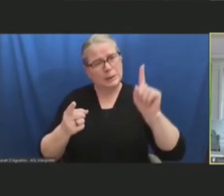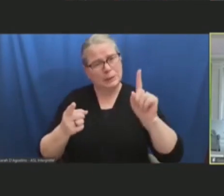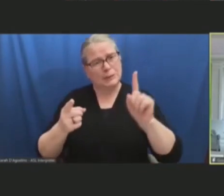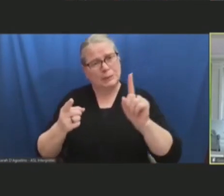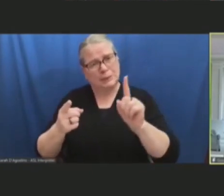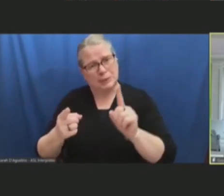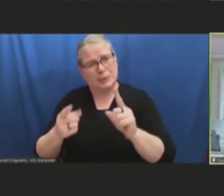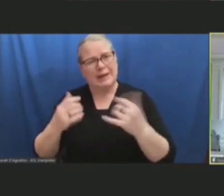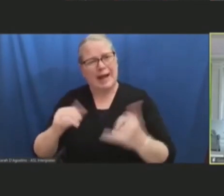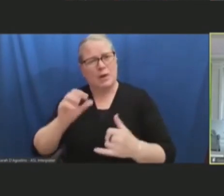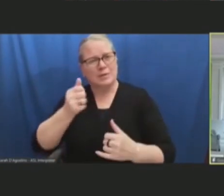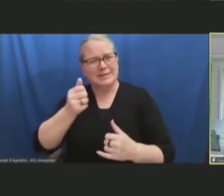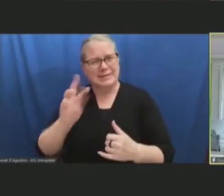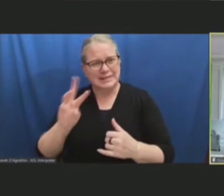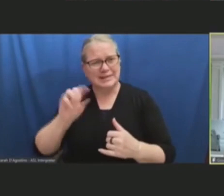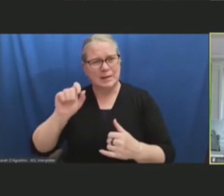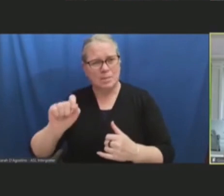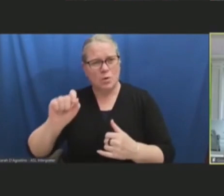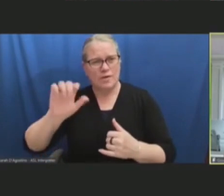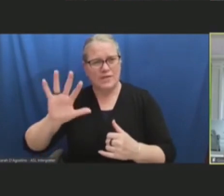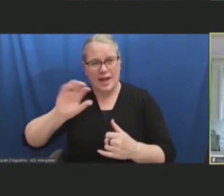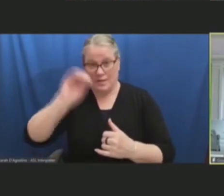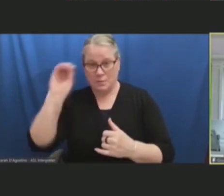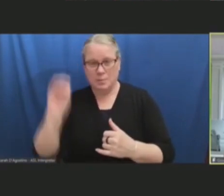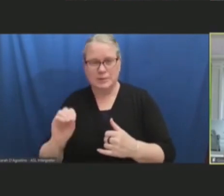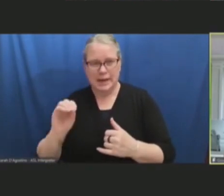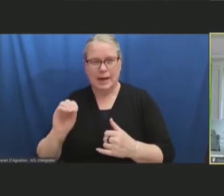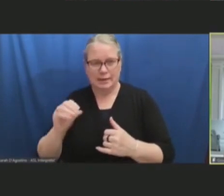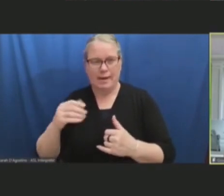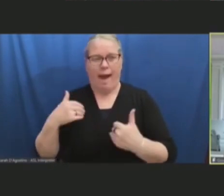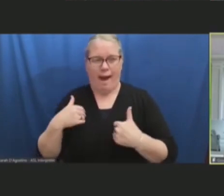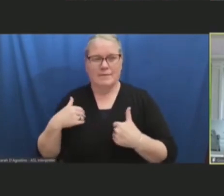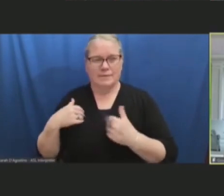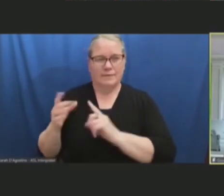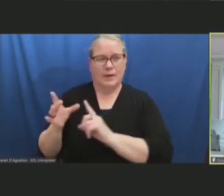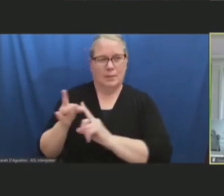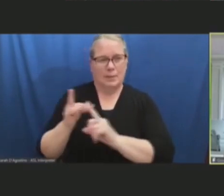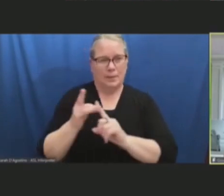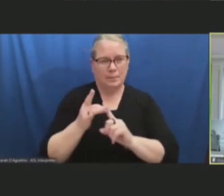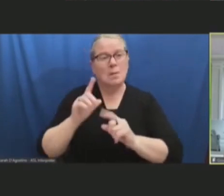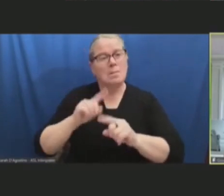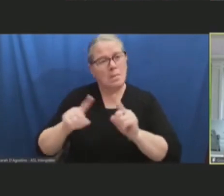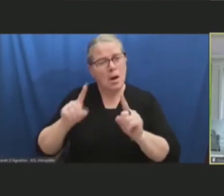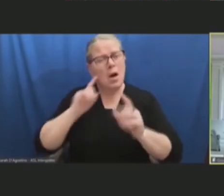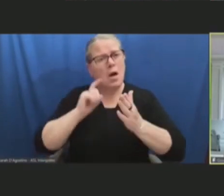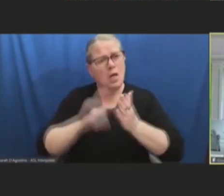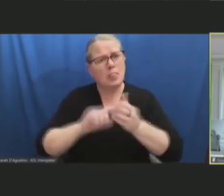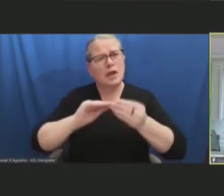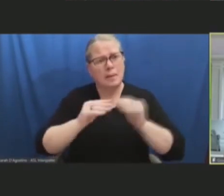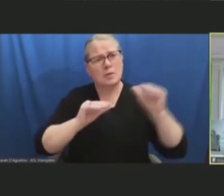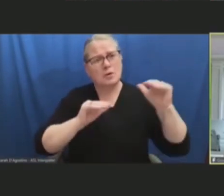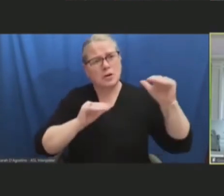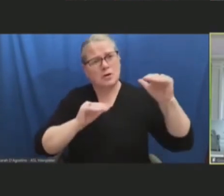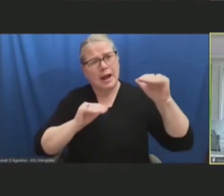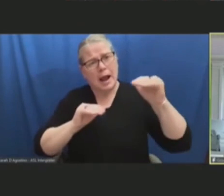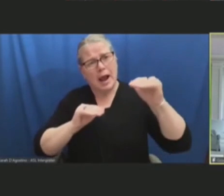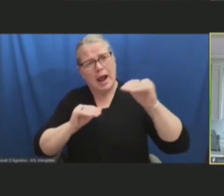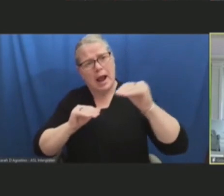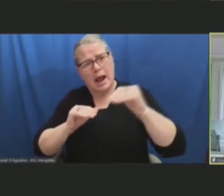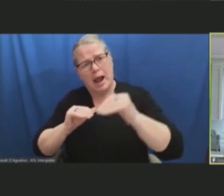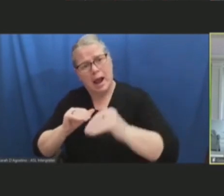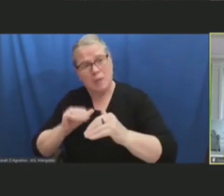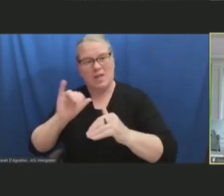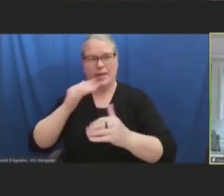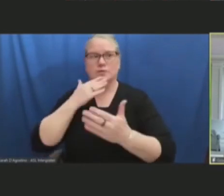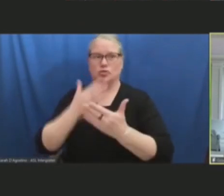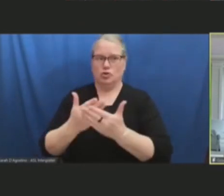16.5%, but the trend is good. We're the 41st in the country. There are 40 states that have a